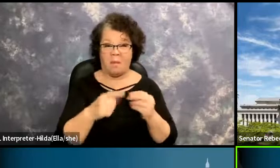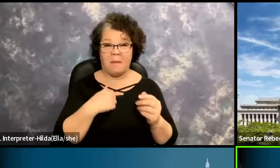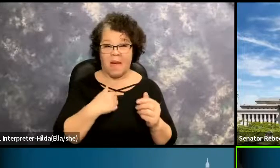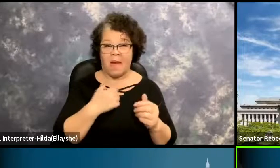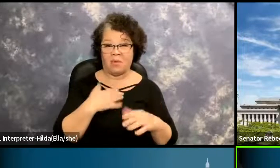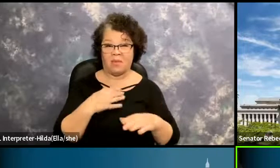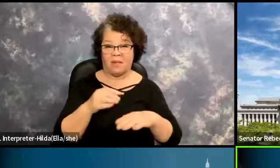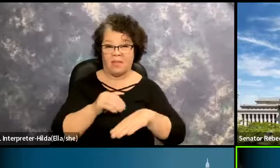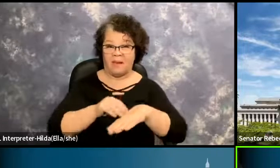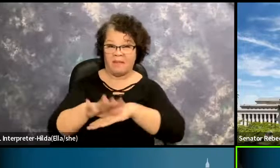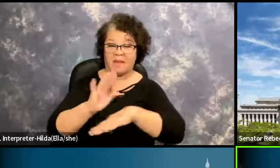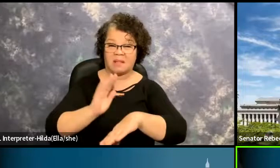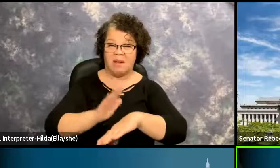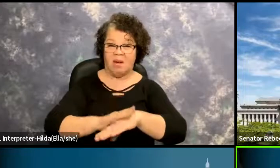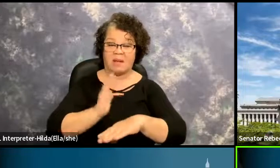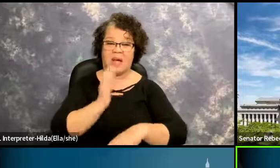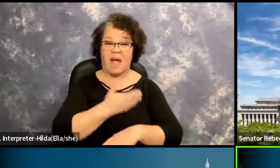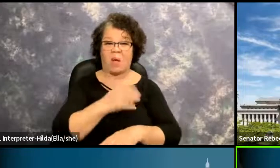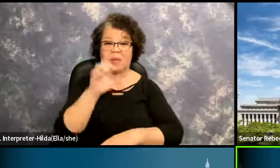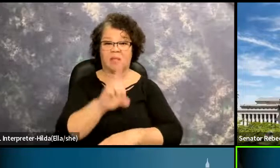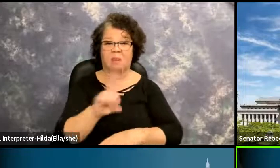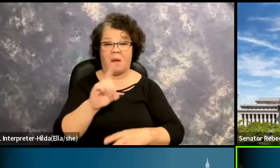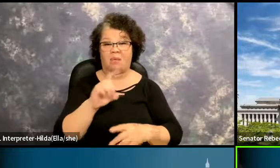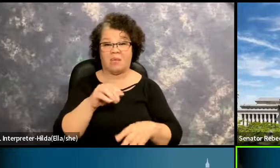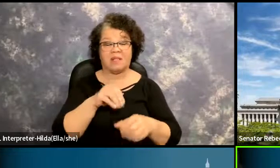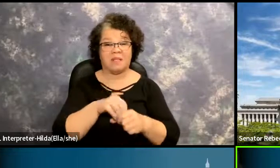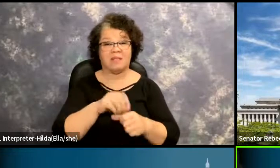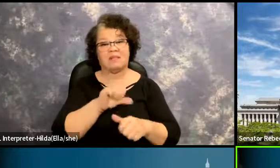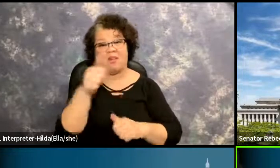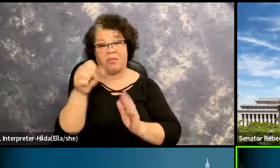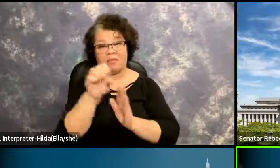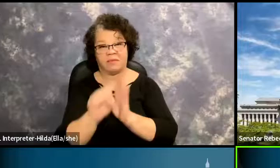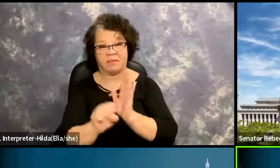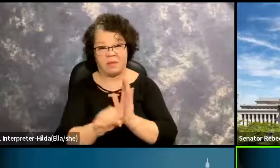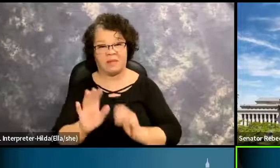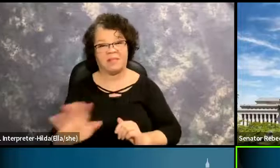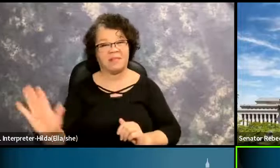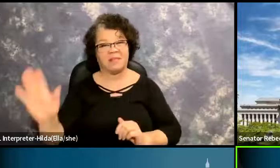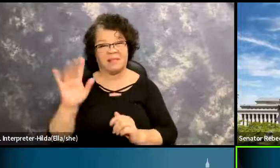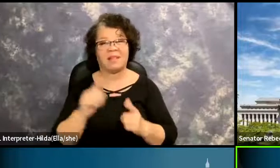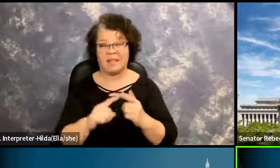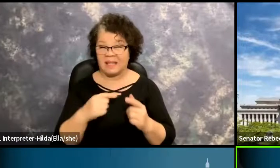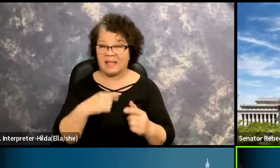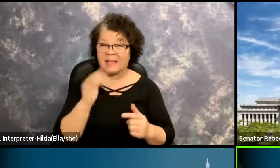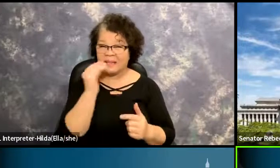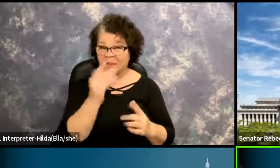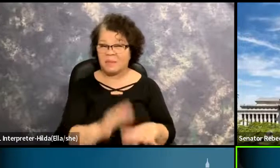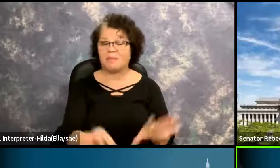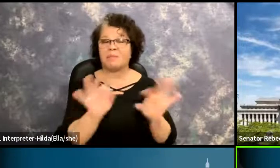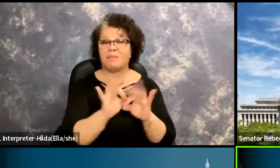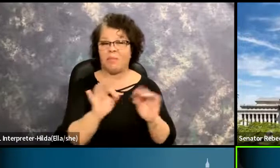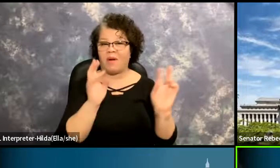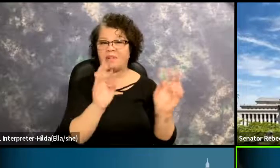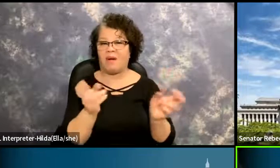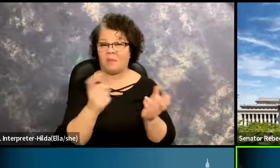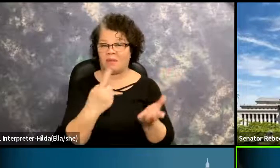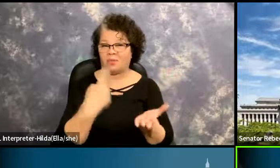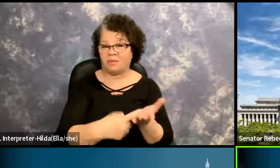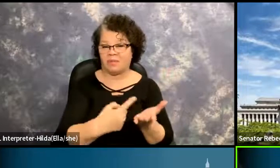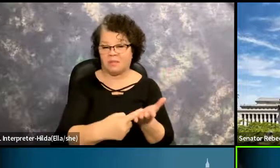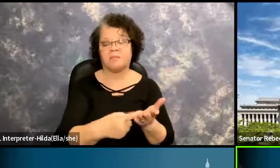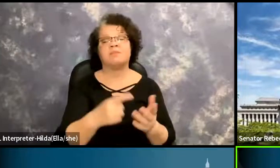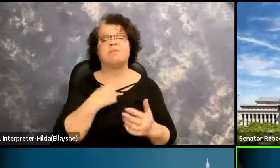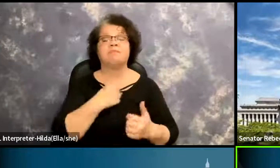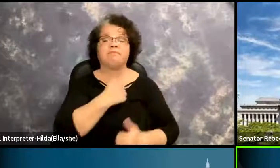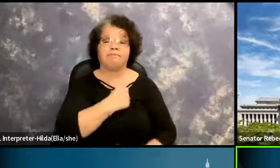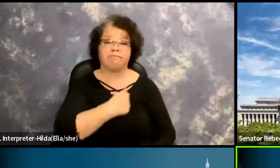democracy happening in other parts of the country. So it feels, again, like a very important topic for this year. Regretfully, with the short